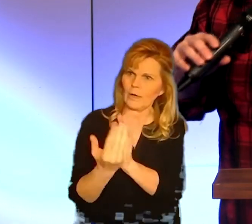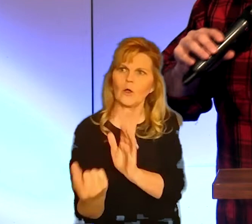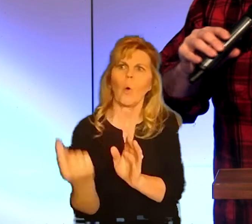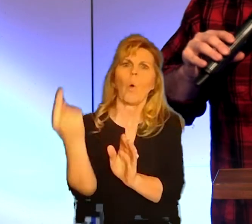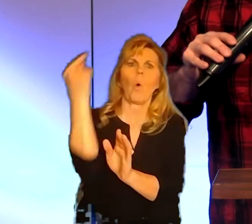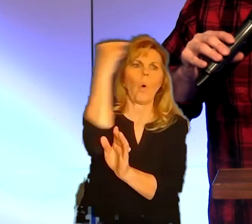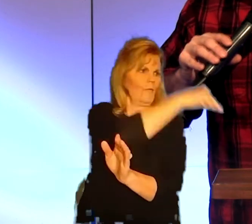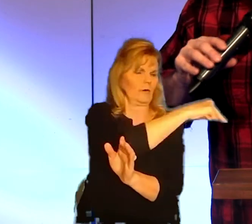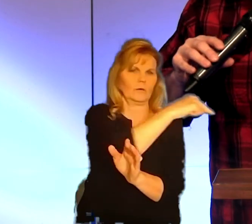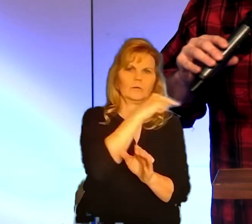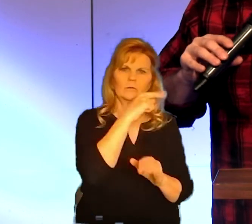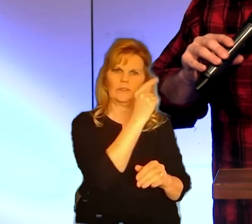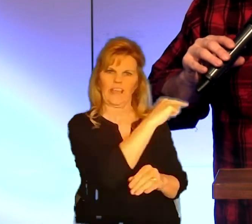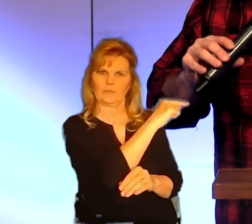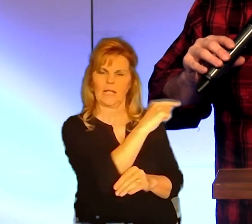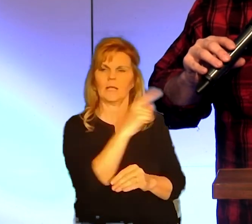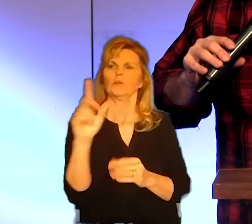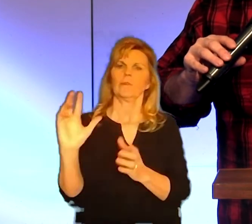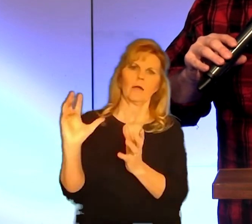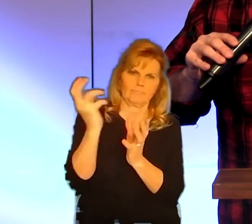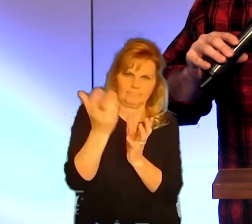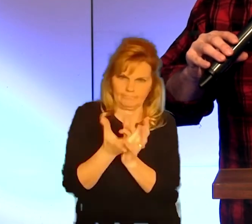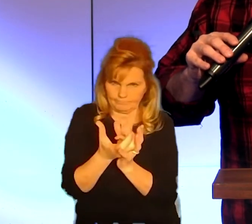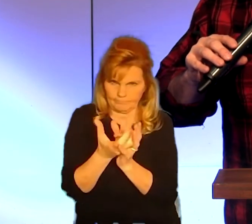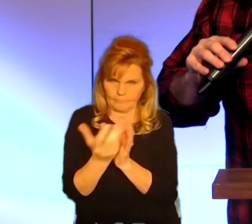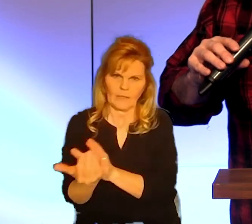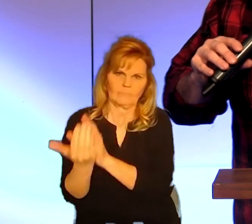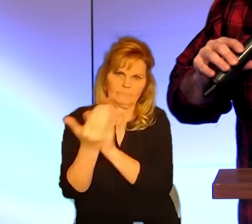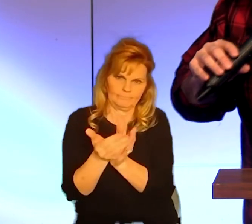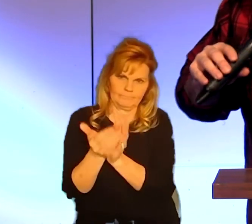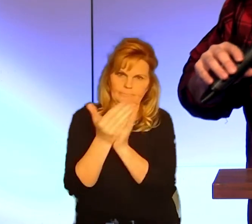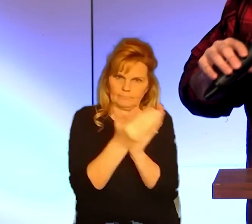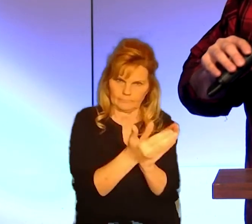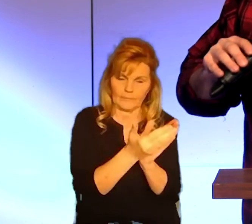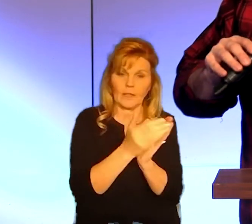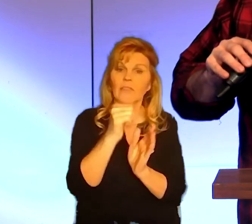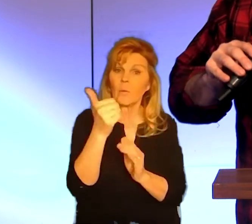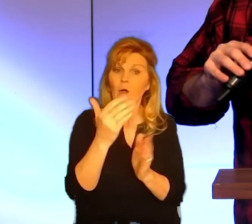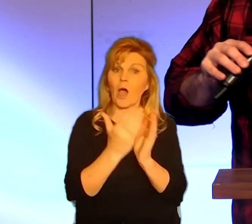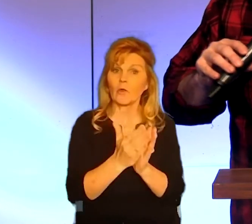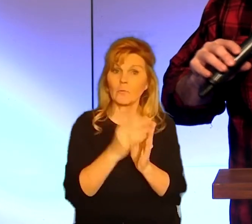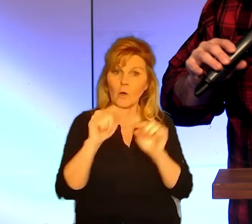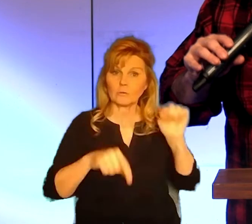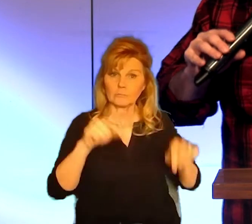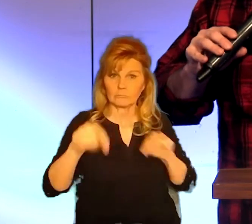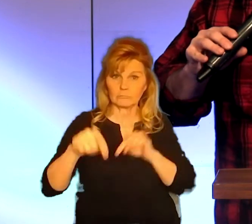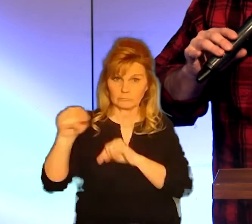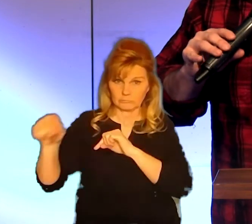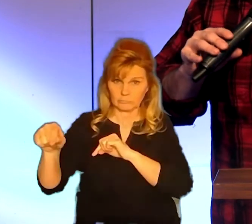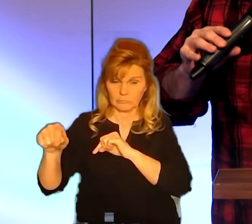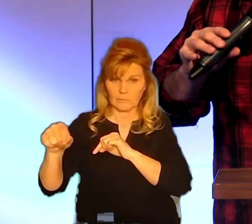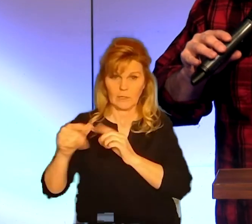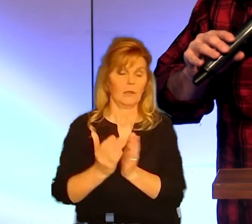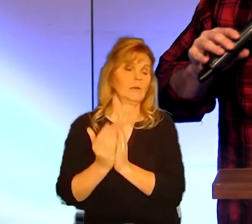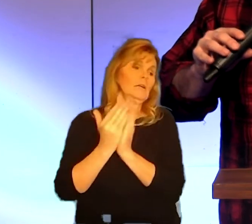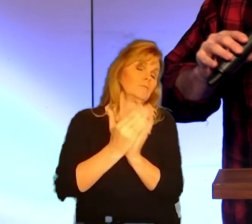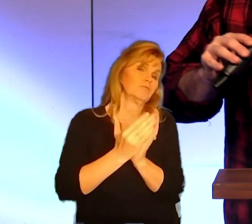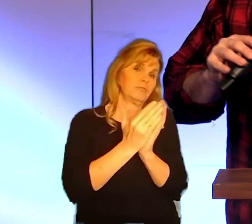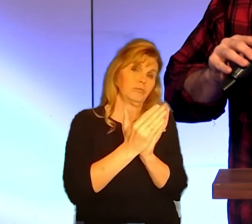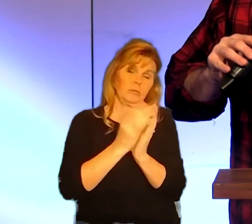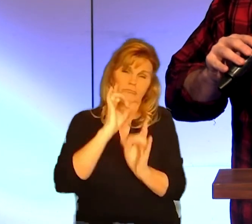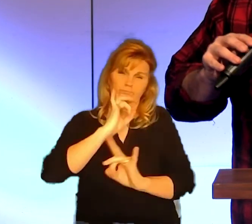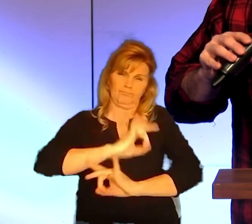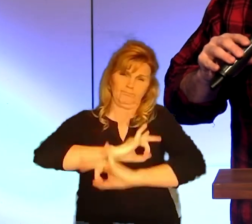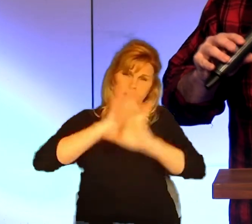along just as he was in the boat. There were also other boats with him, and a furious squall came